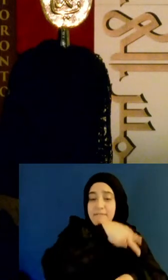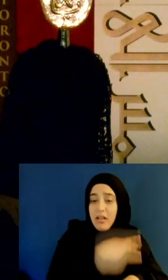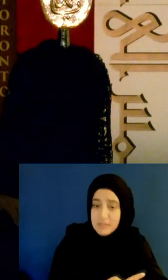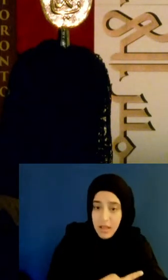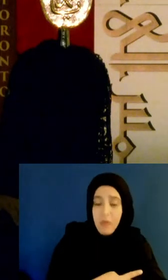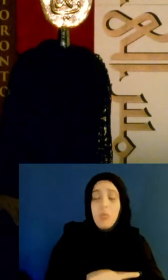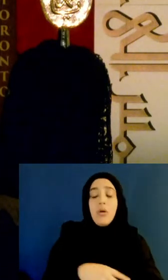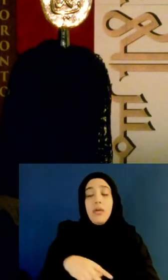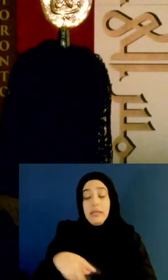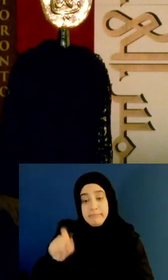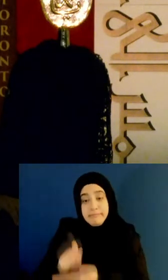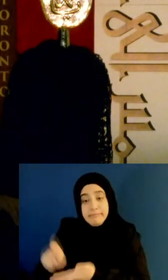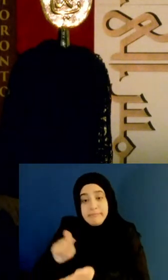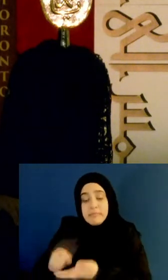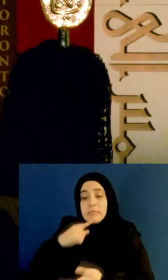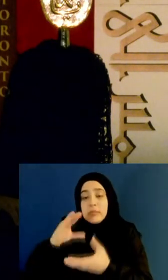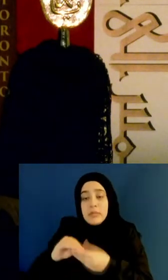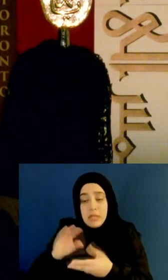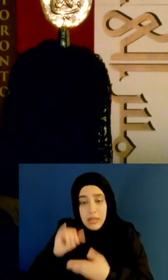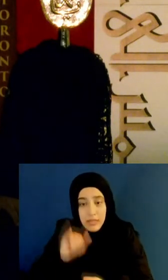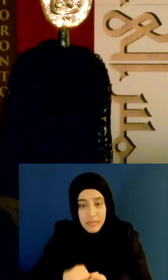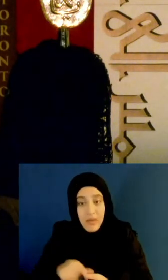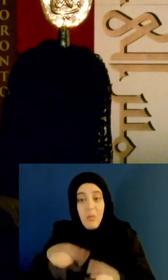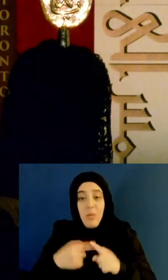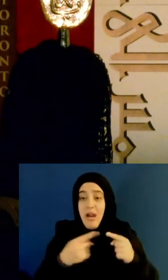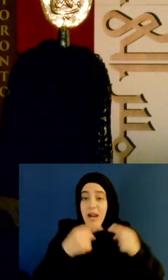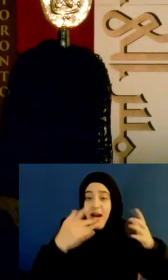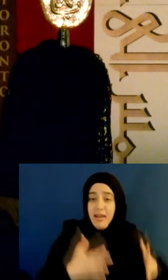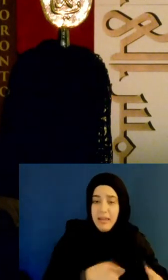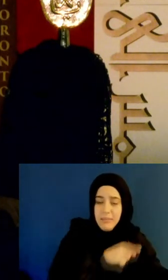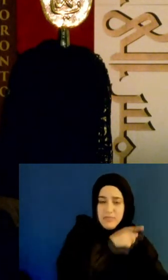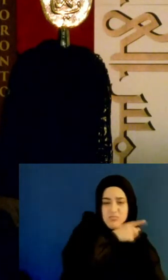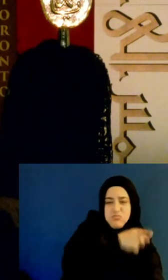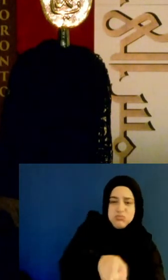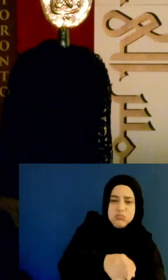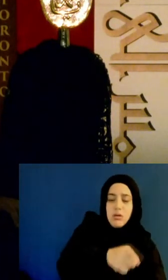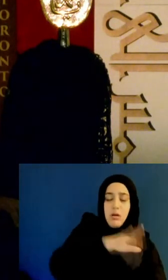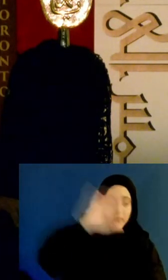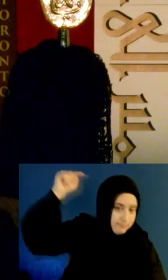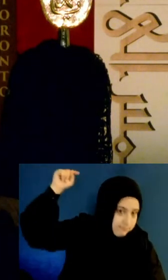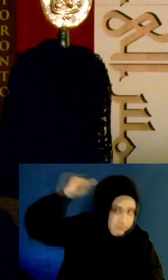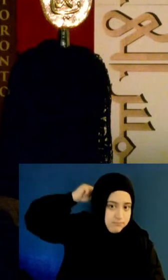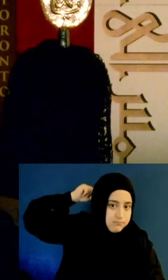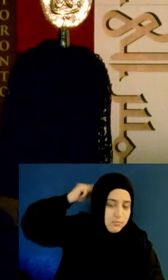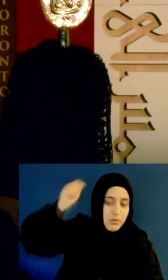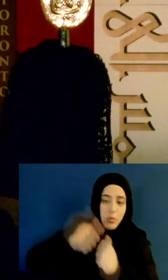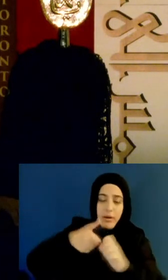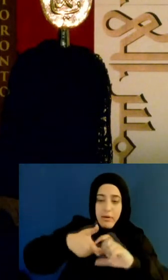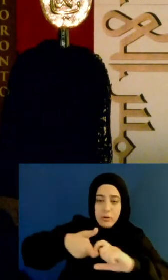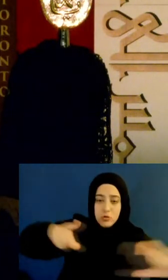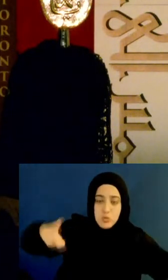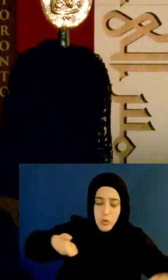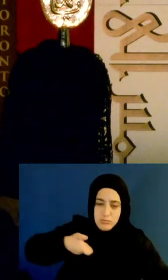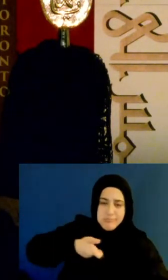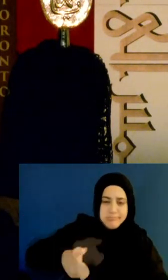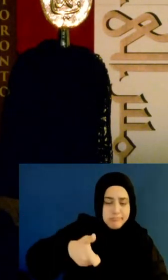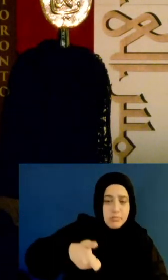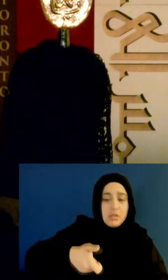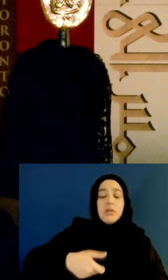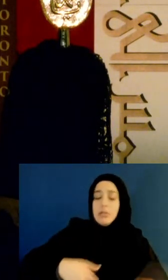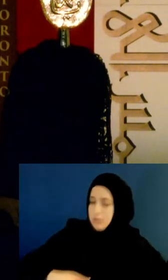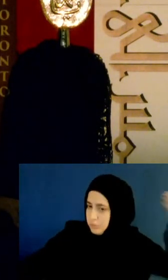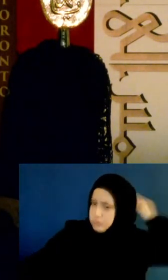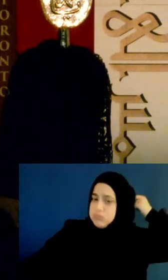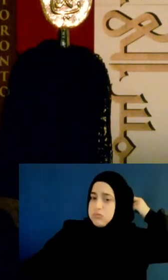The narrations mention that when the enemy struck Shah Qasim at the back of his head with a sword, the intensity of the